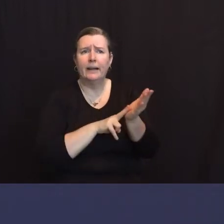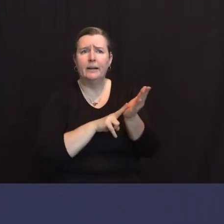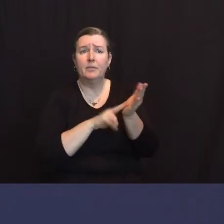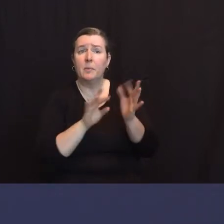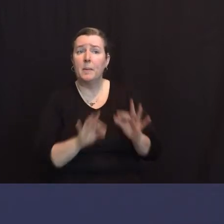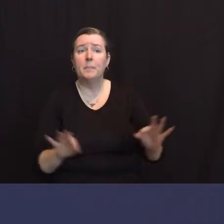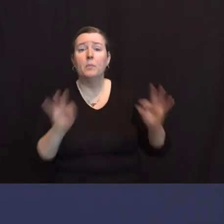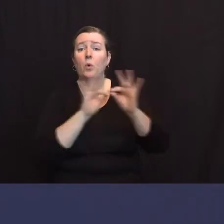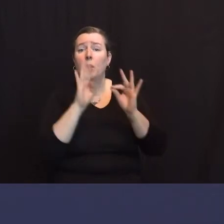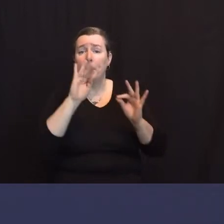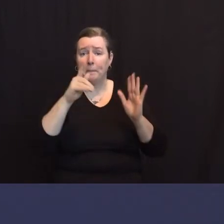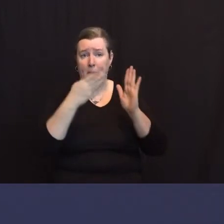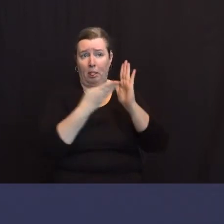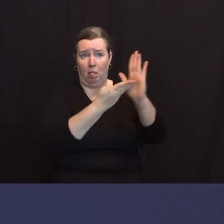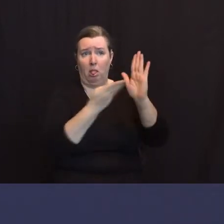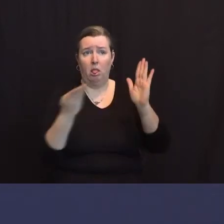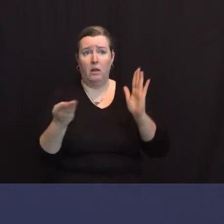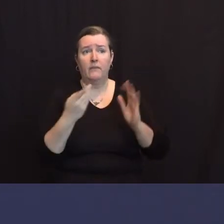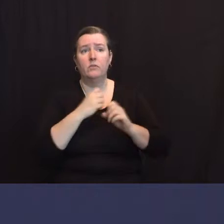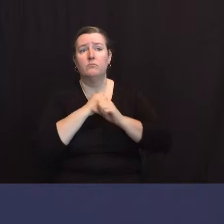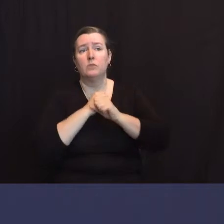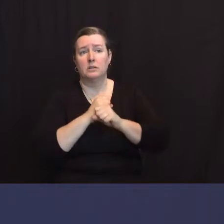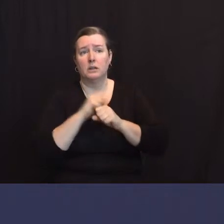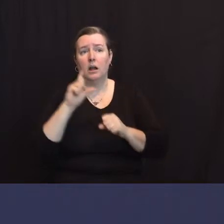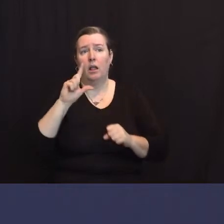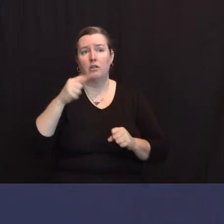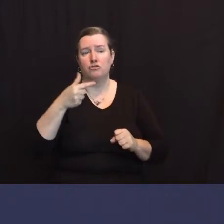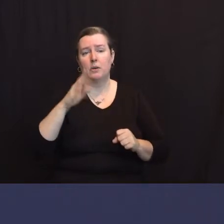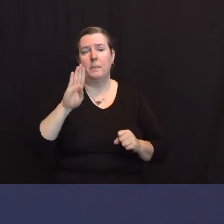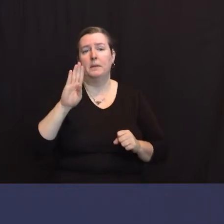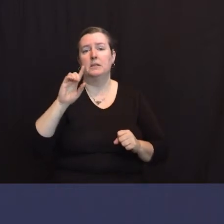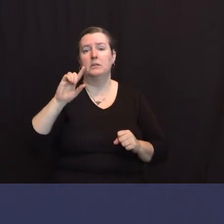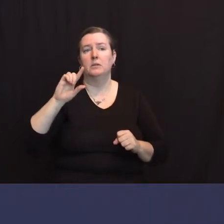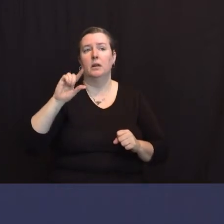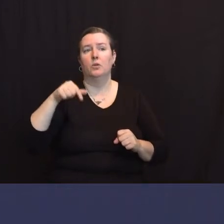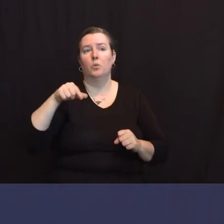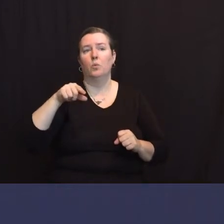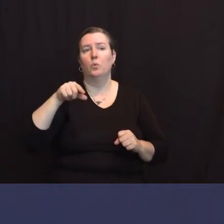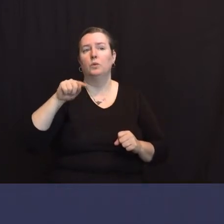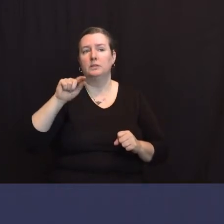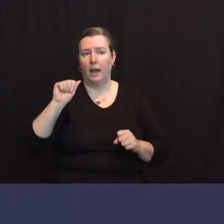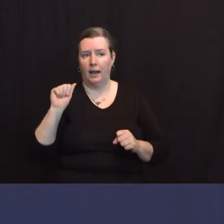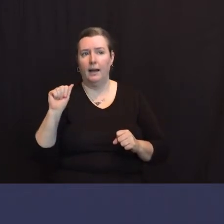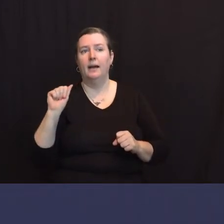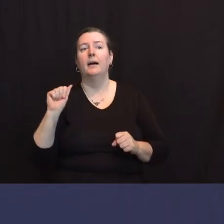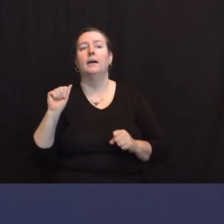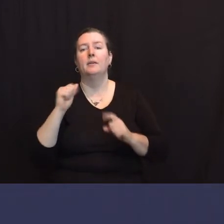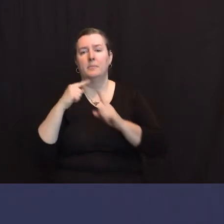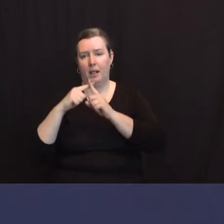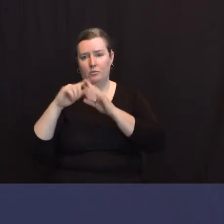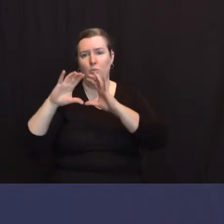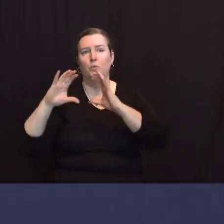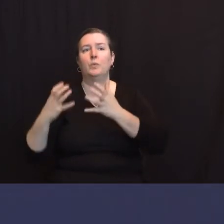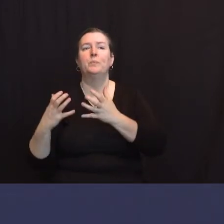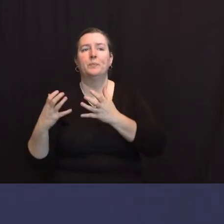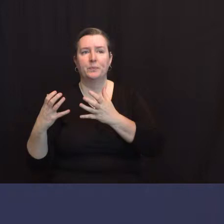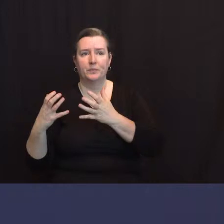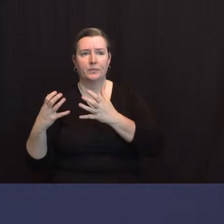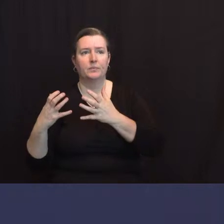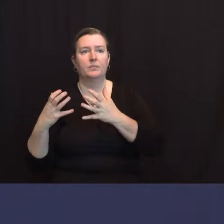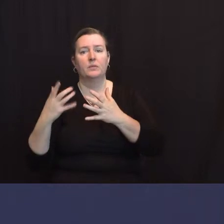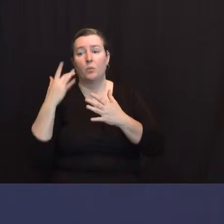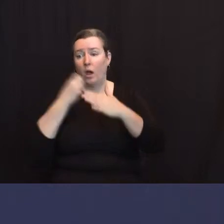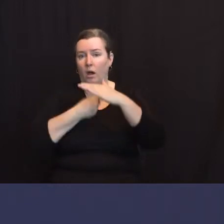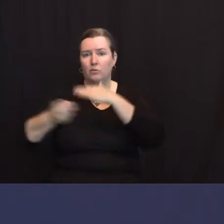our LGBTQ plus brothers and sisters when they are in a nursing home or long-term care setting.